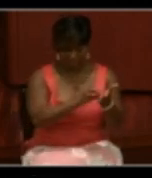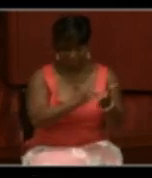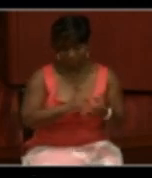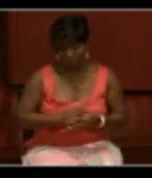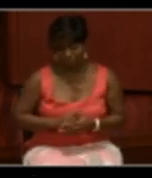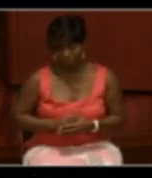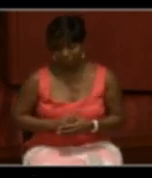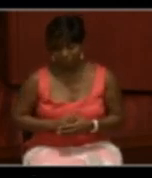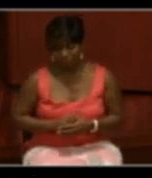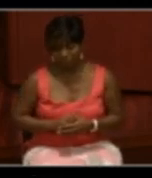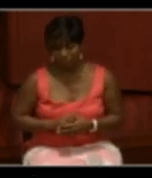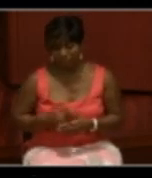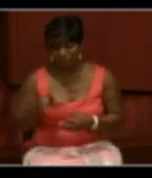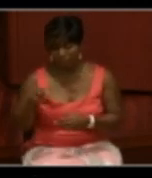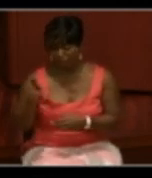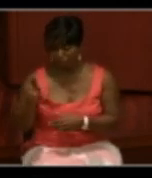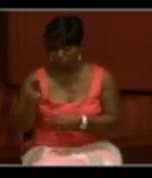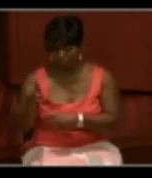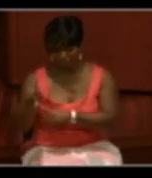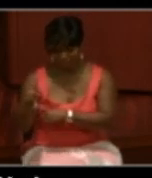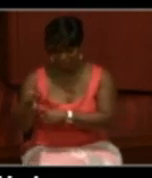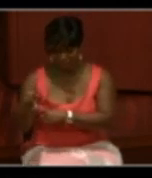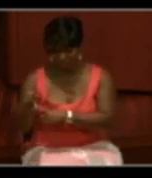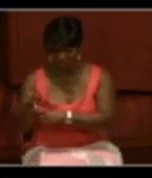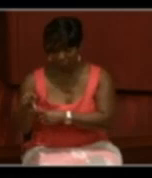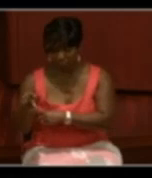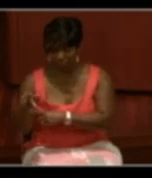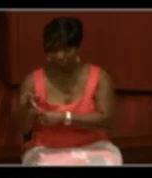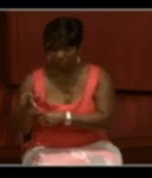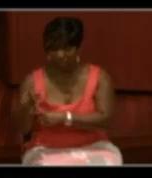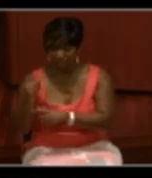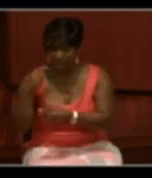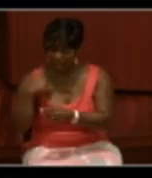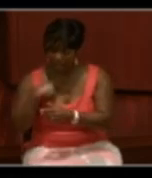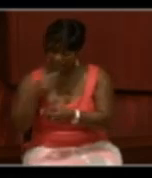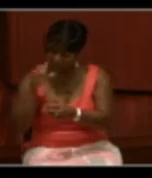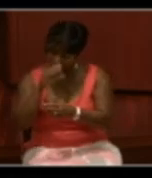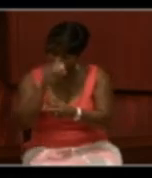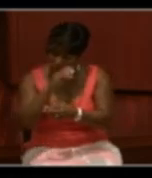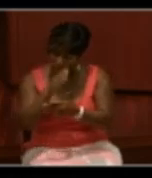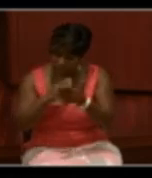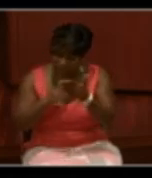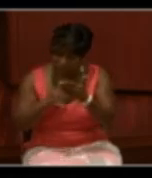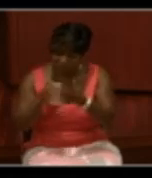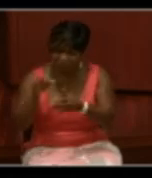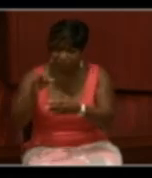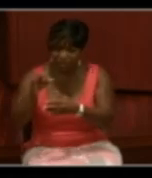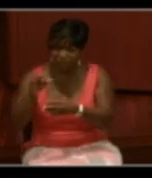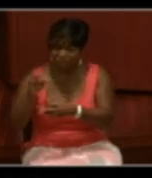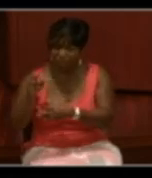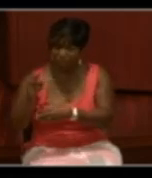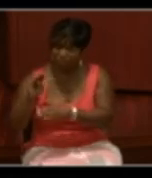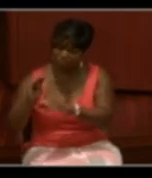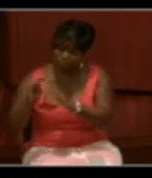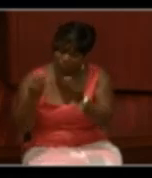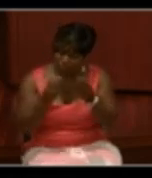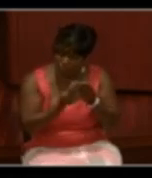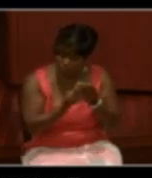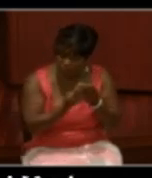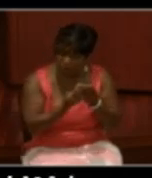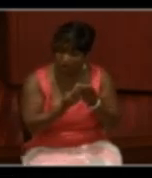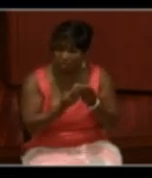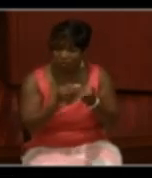Now, with Reuben Pinnell, I searched some of the Freedmen's Bureau records that we have here at the